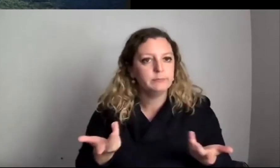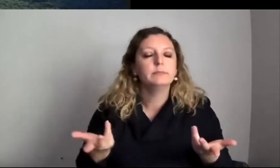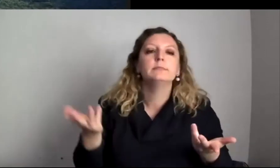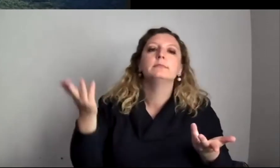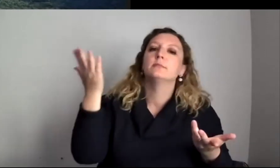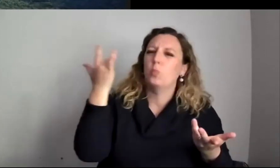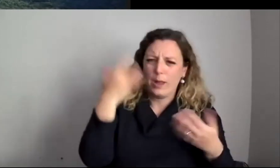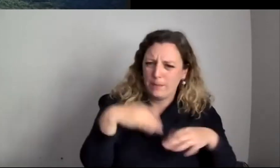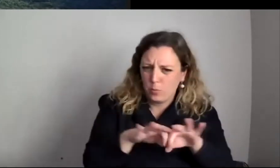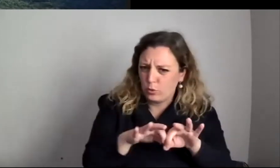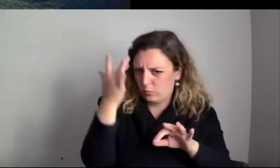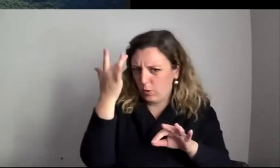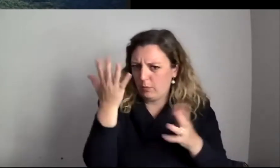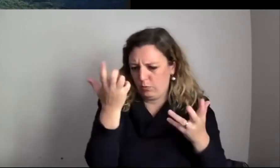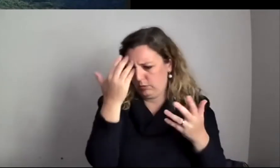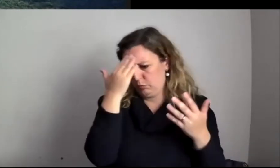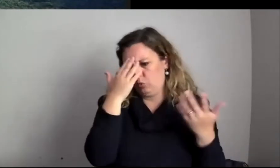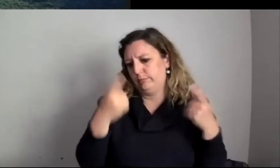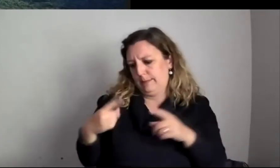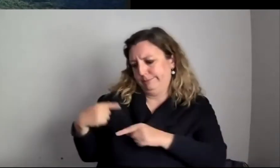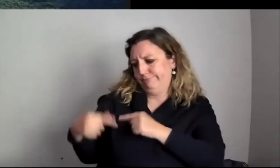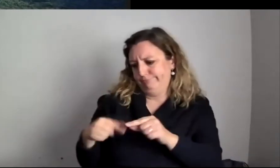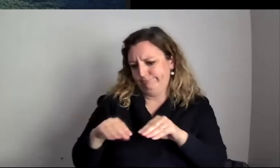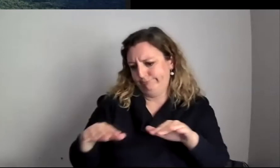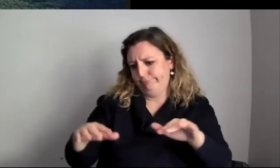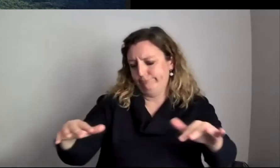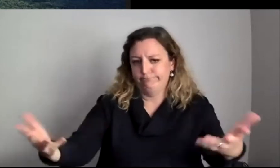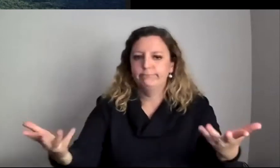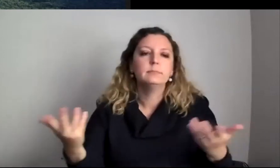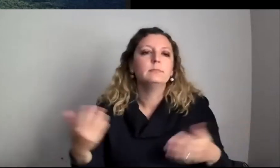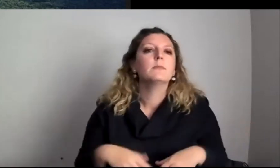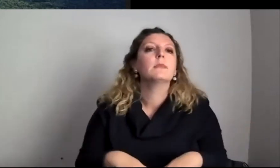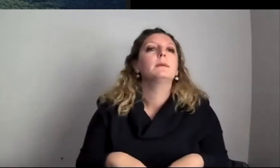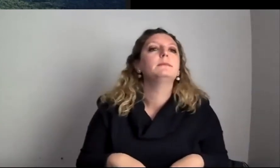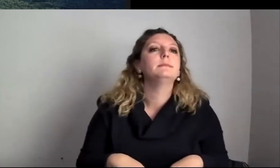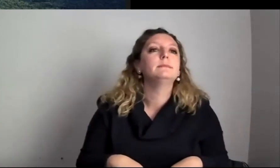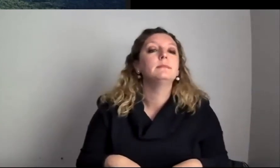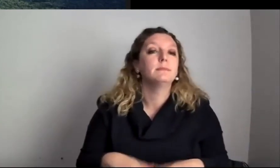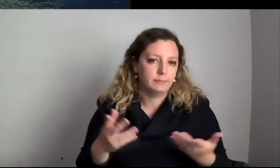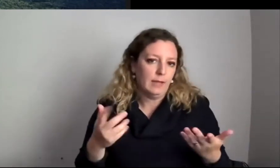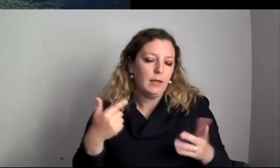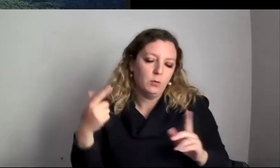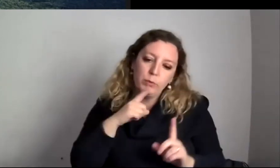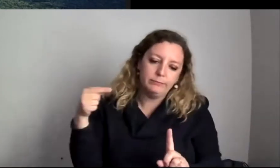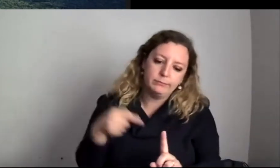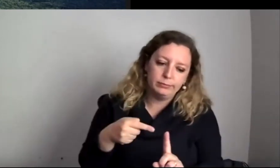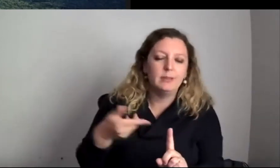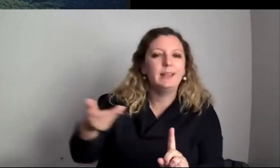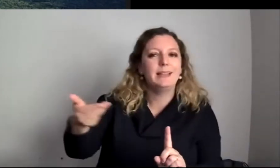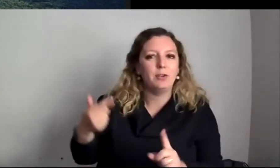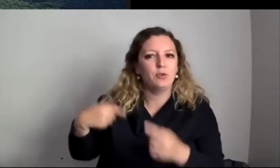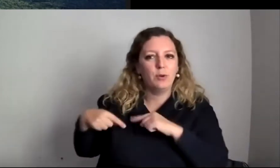right? Why do we care about gene flow and migration in these animals, or any animals? And it really all kind of comes back to our intro